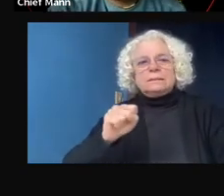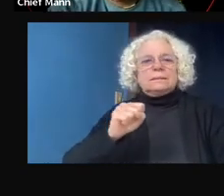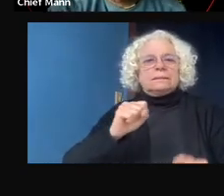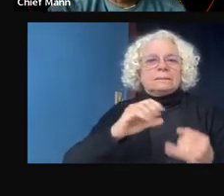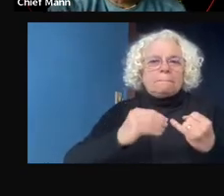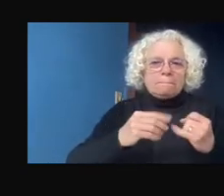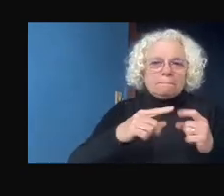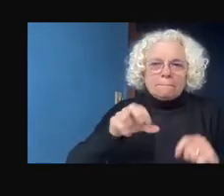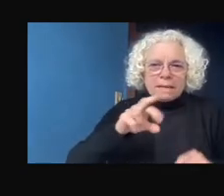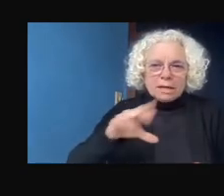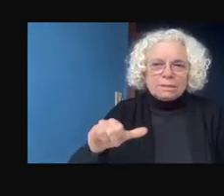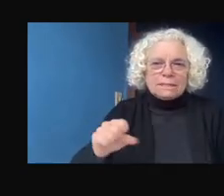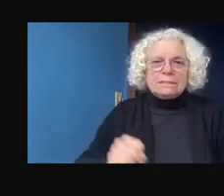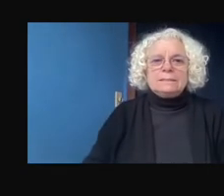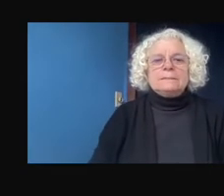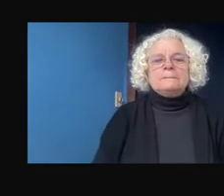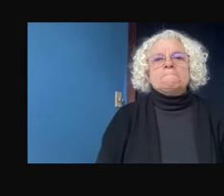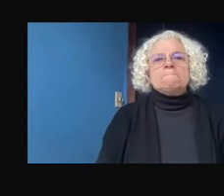Slide, please.